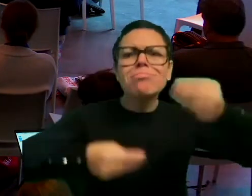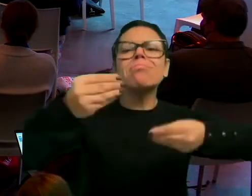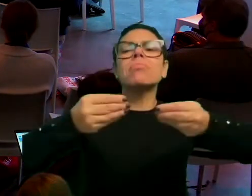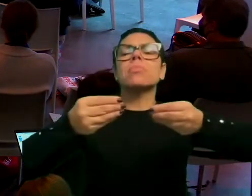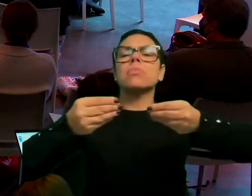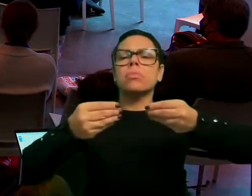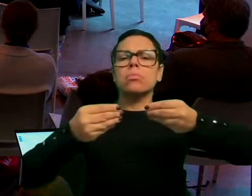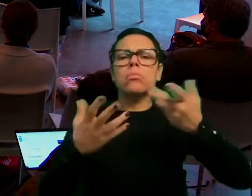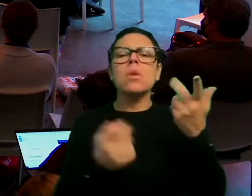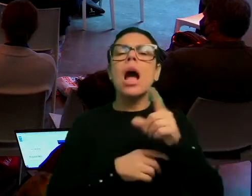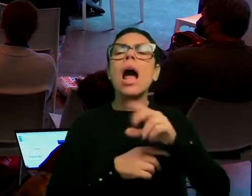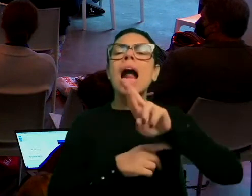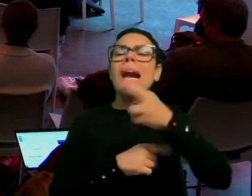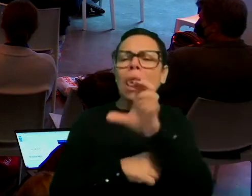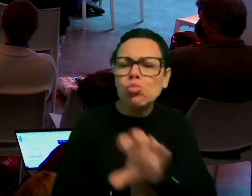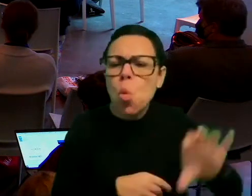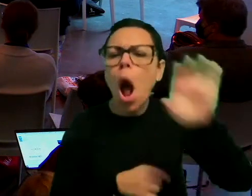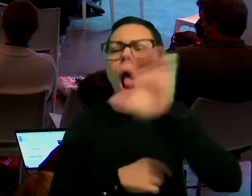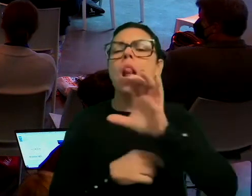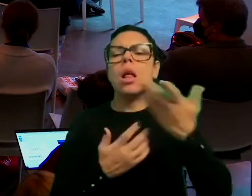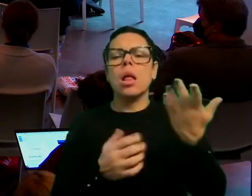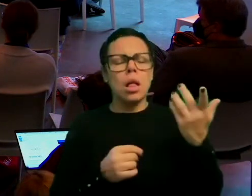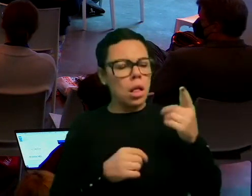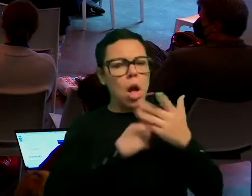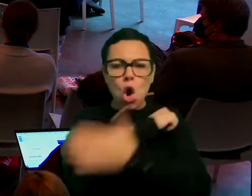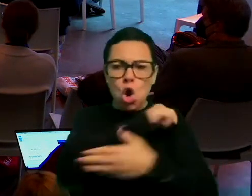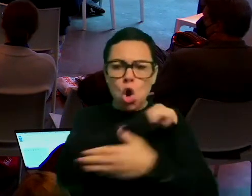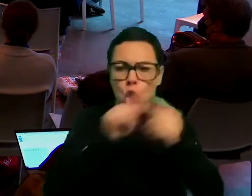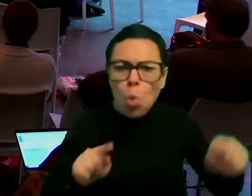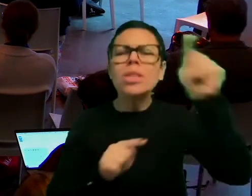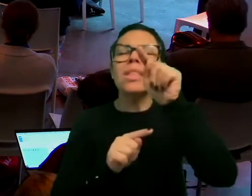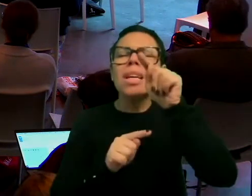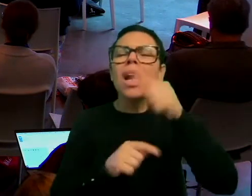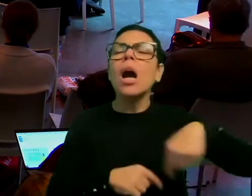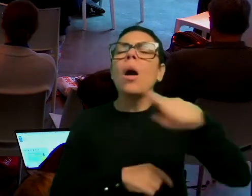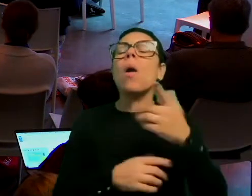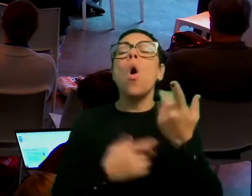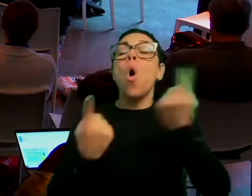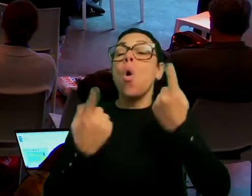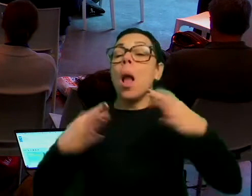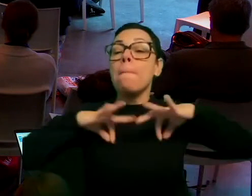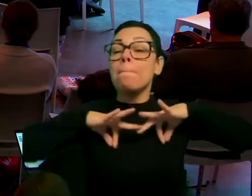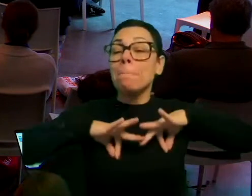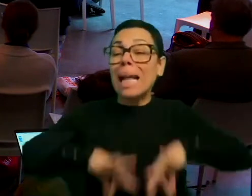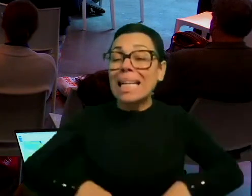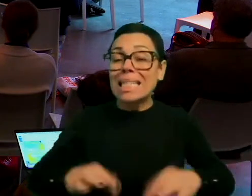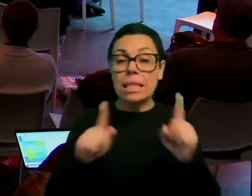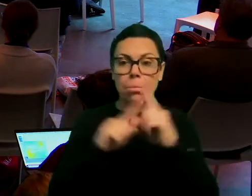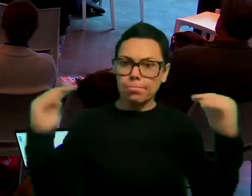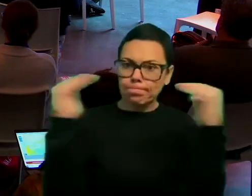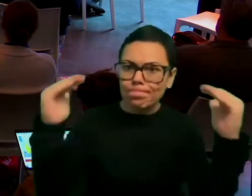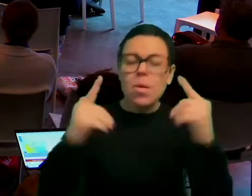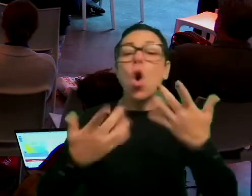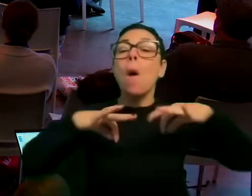want to throw into the mix not just the equality ministries, but also the ministries of finance and the ministries of